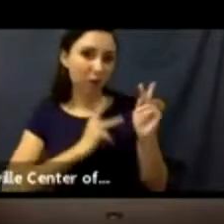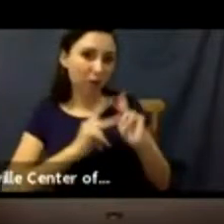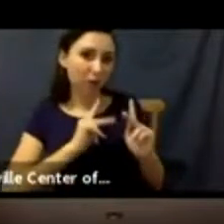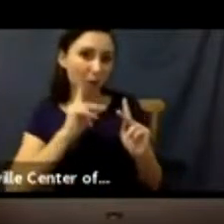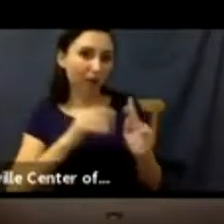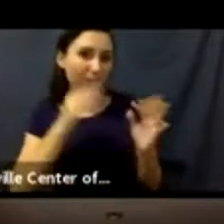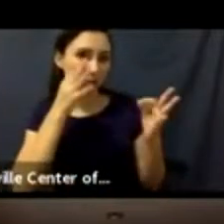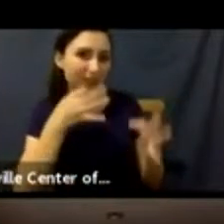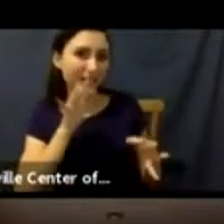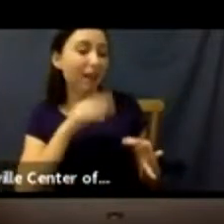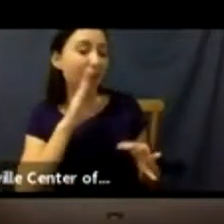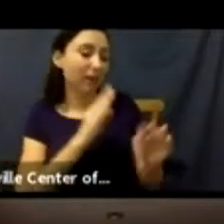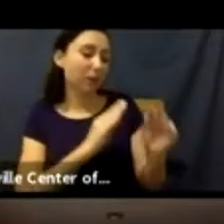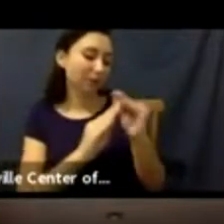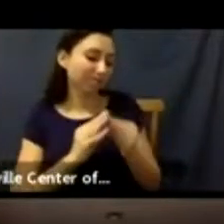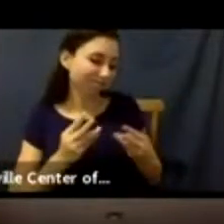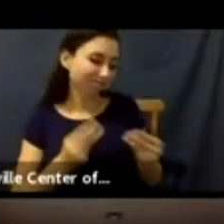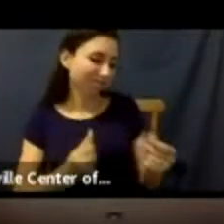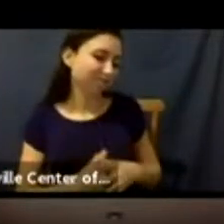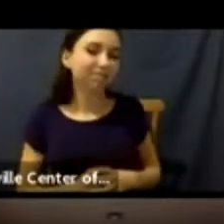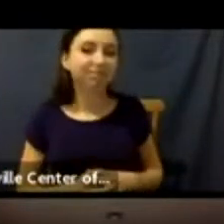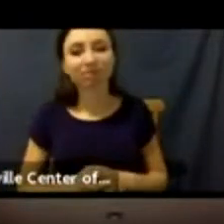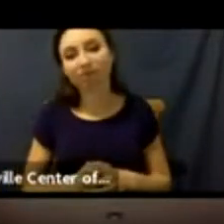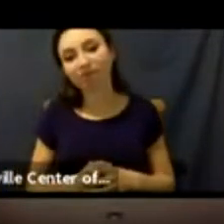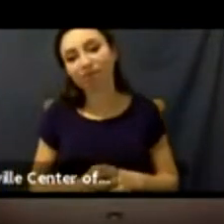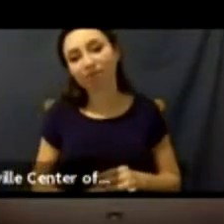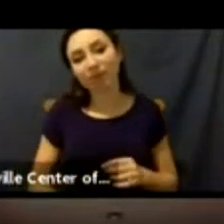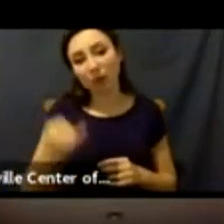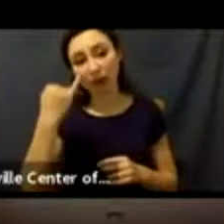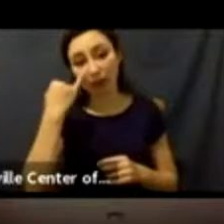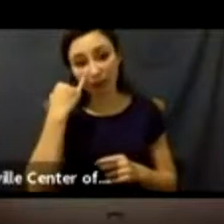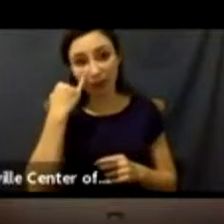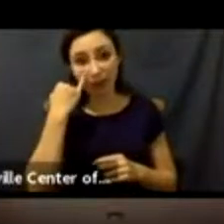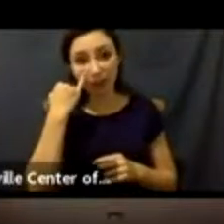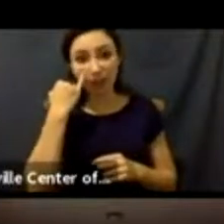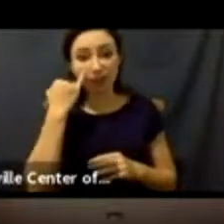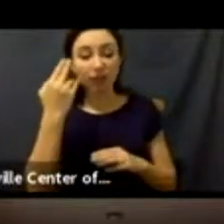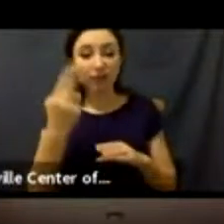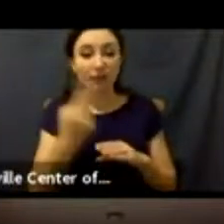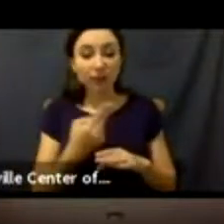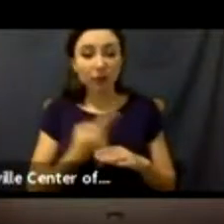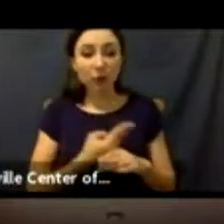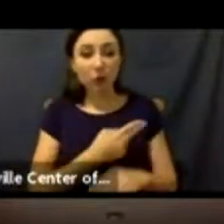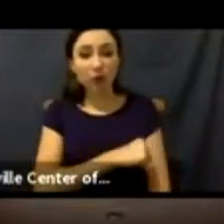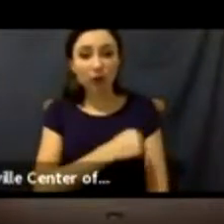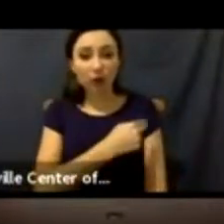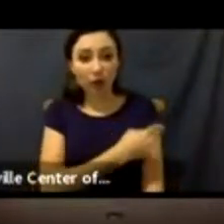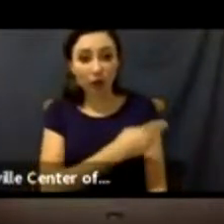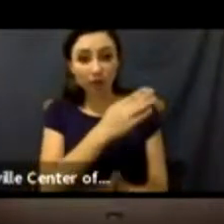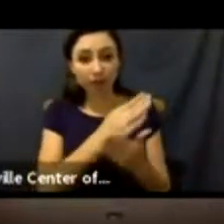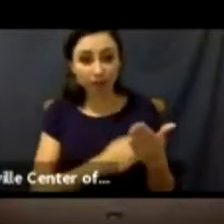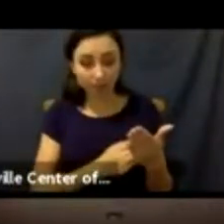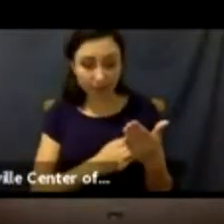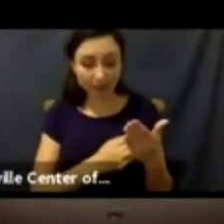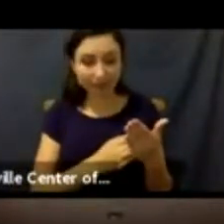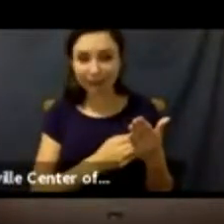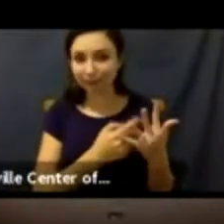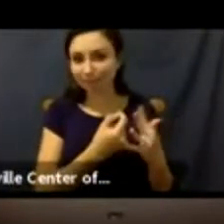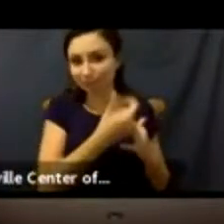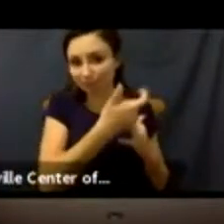they'll figure it out. So if we take the hospital piece off of what we presented for the metrics,